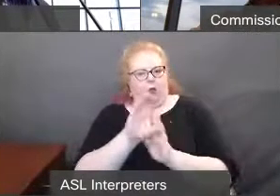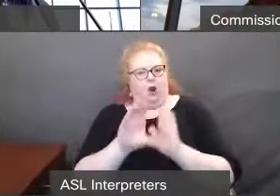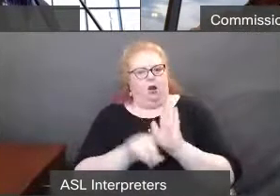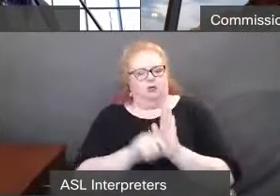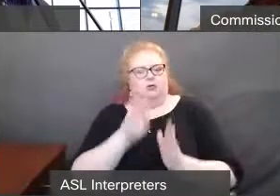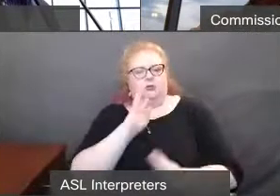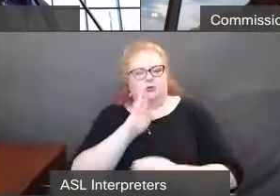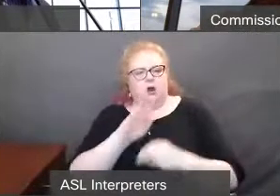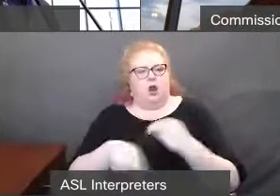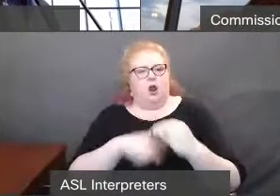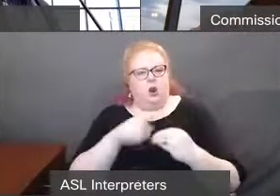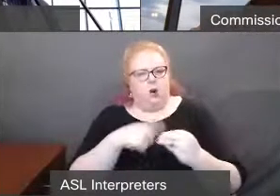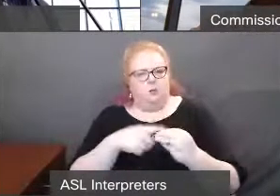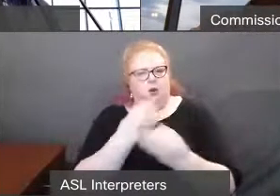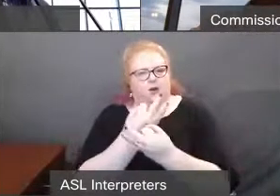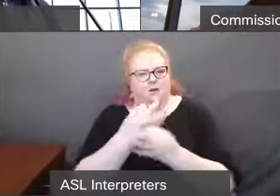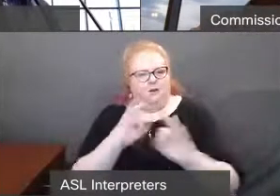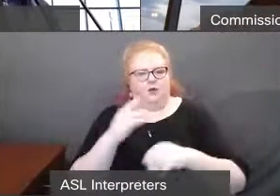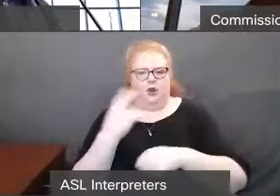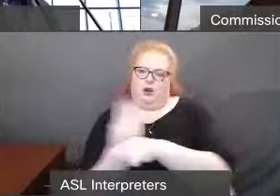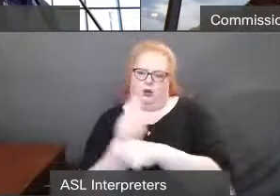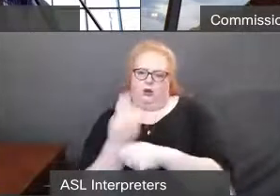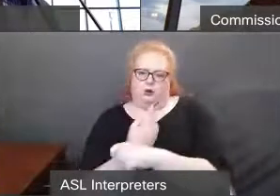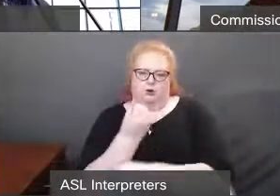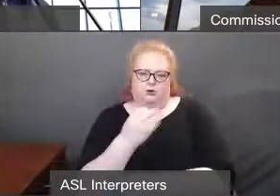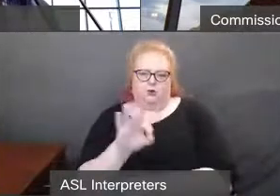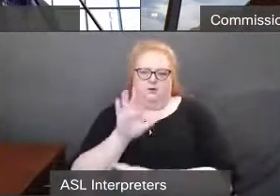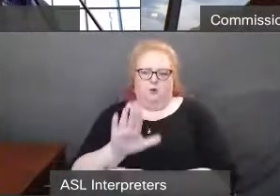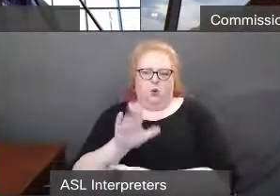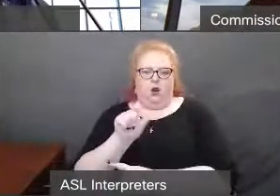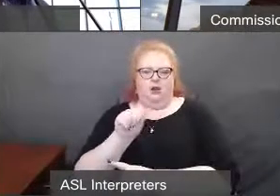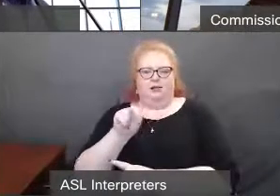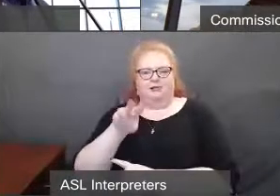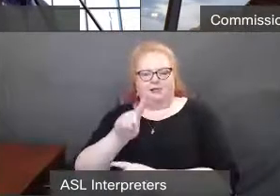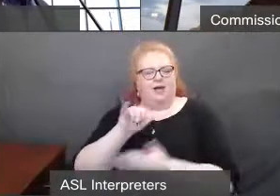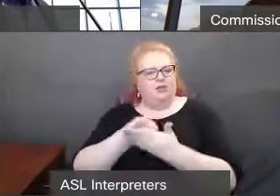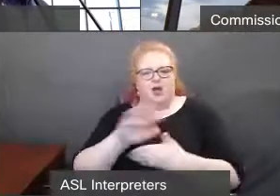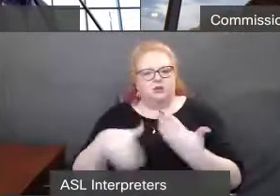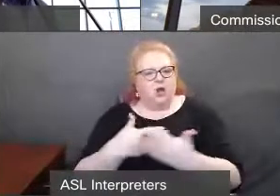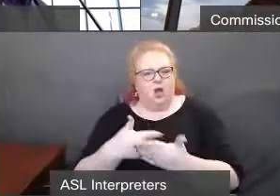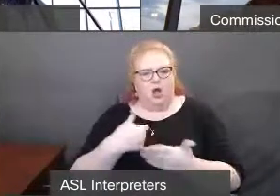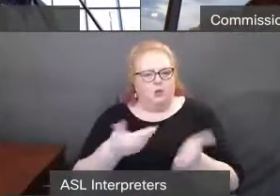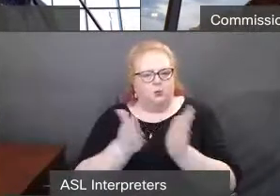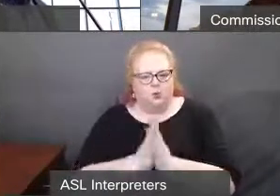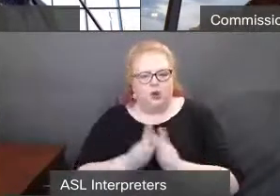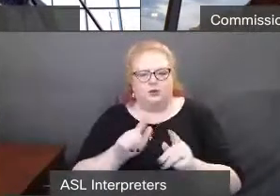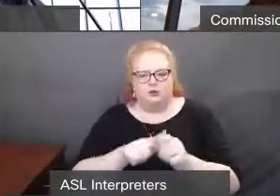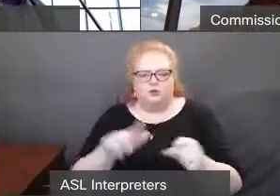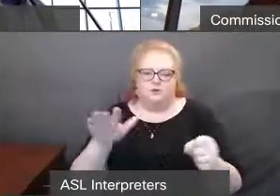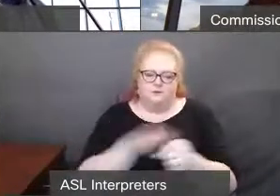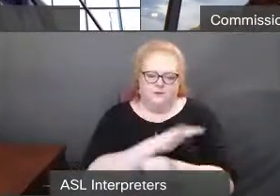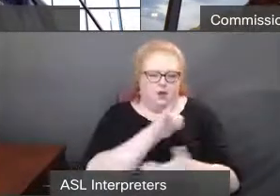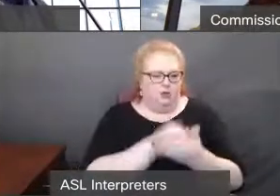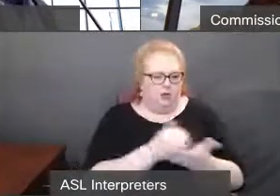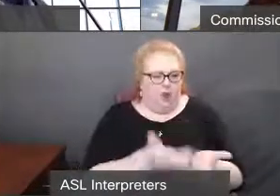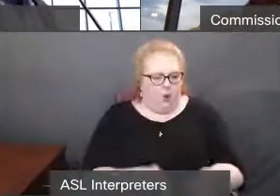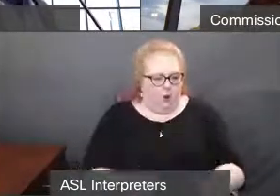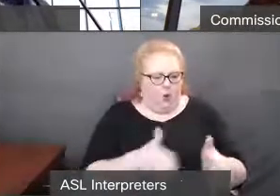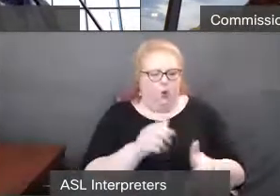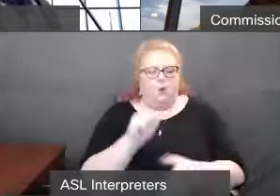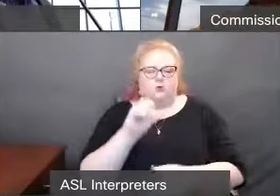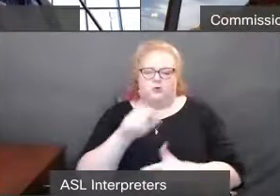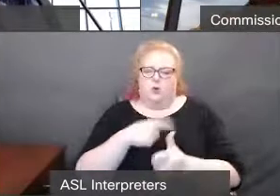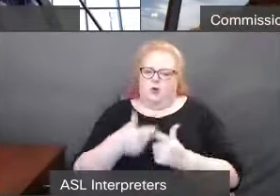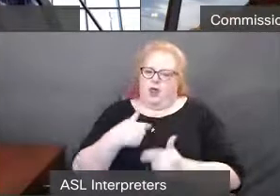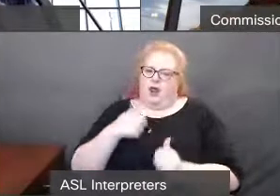free use of your land, and that's all I'm requesting, that I can fill a hole so I can use it in the future,